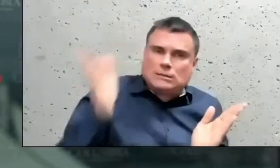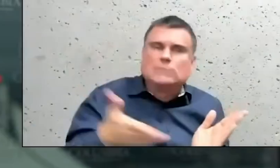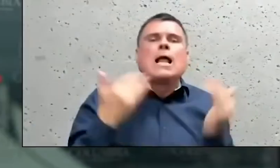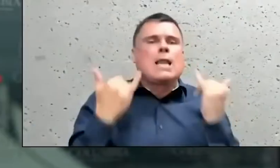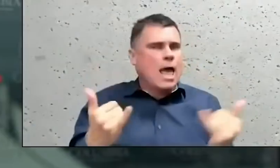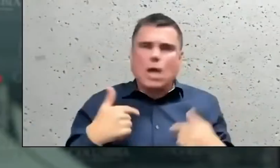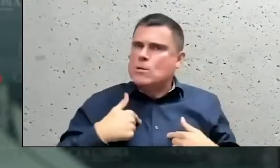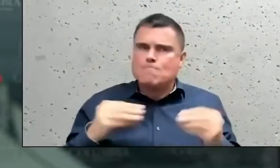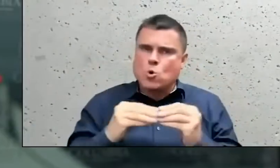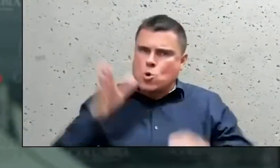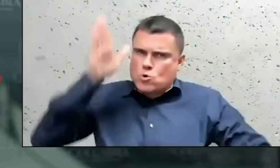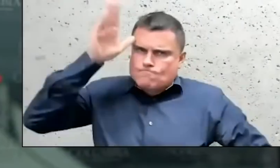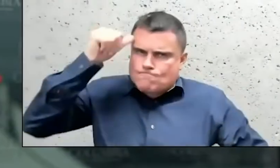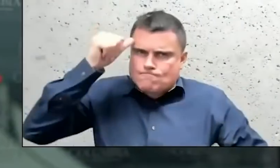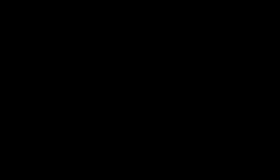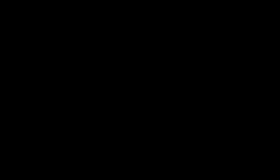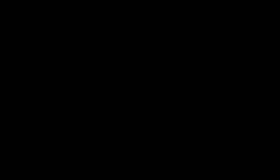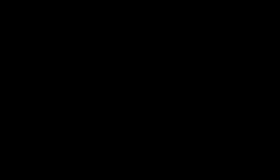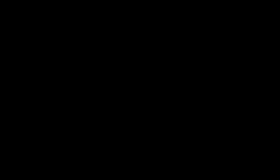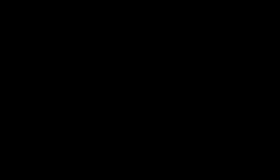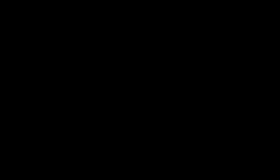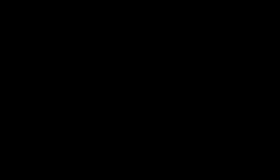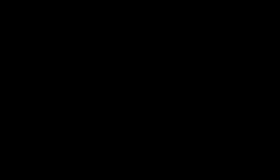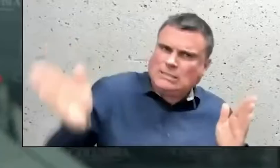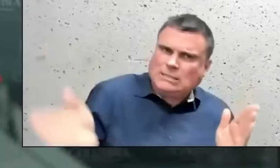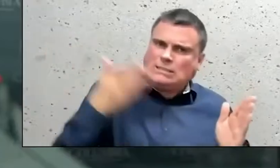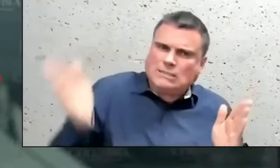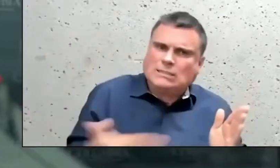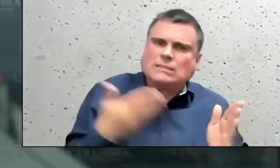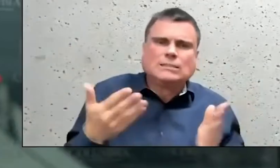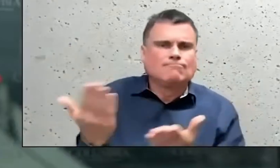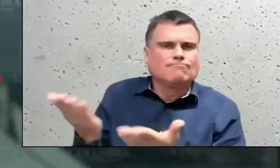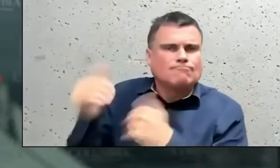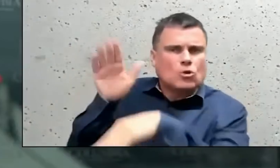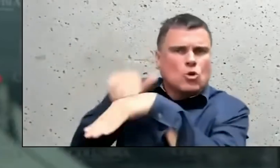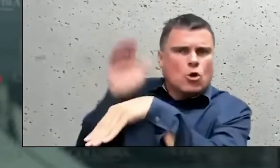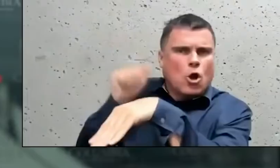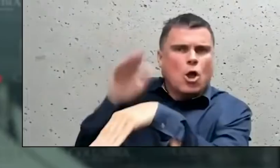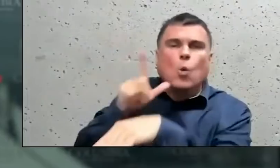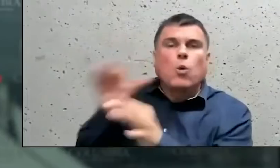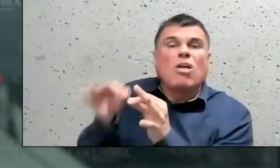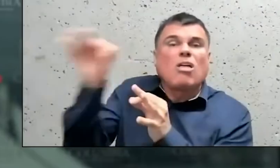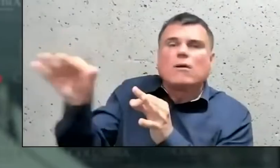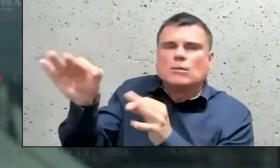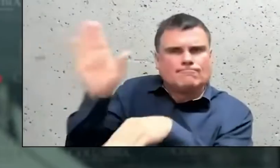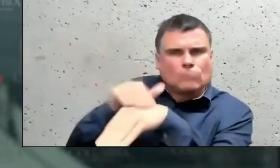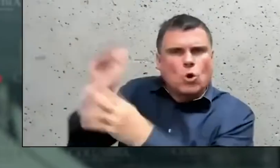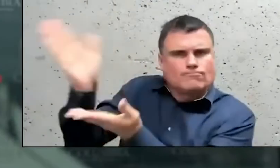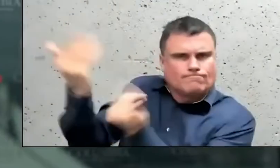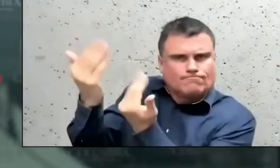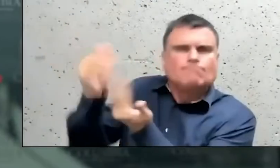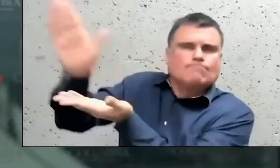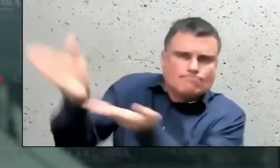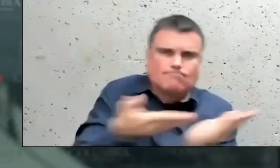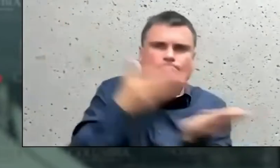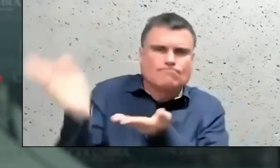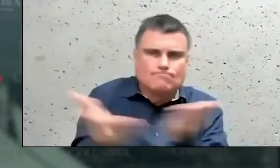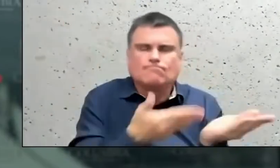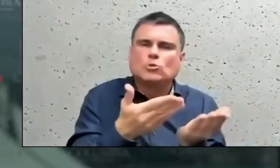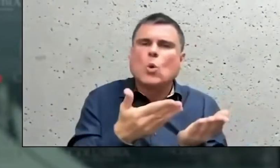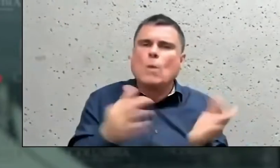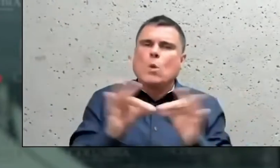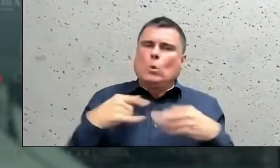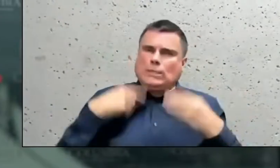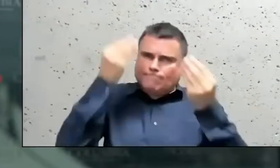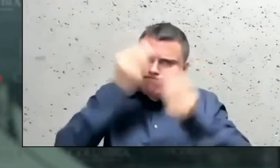can, so we can call you as soon as to book your surgery. And it's a message to everybody else. In